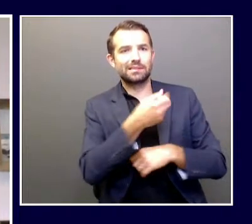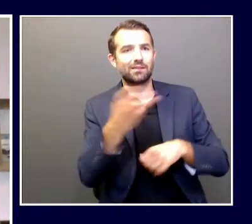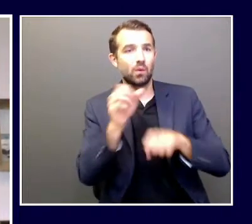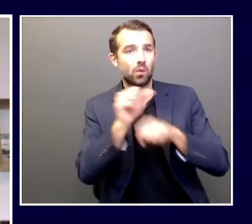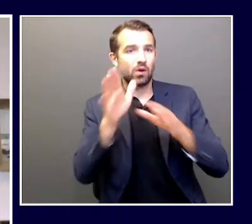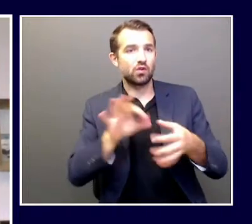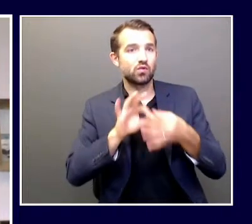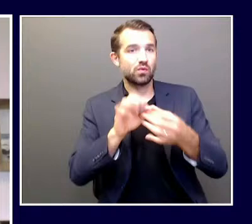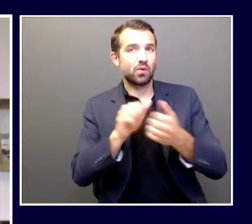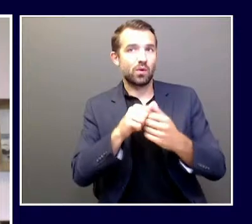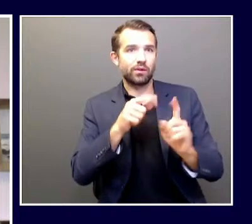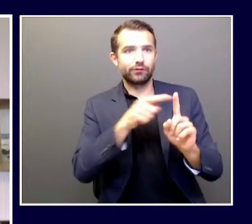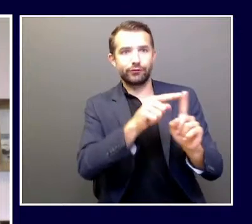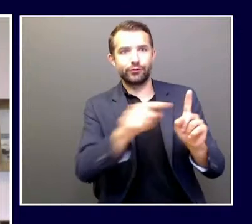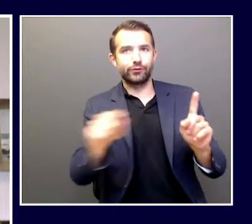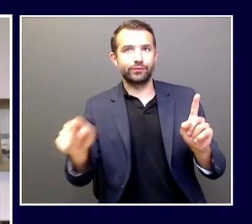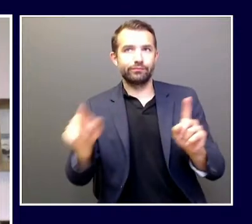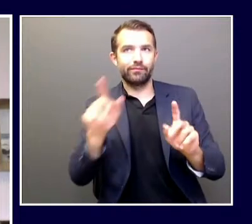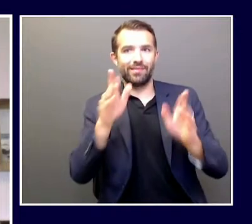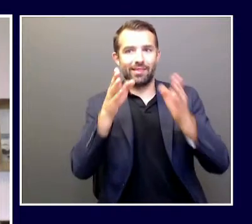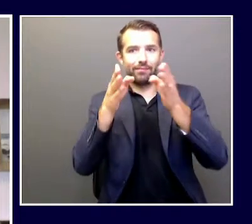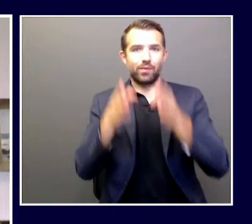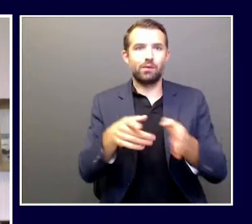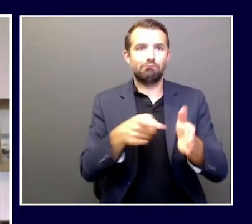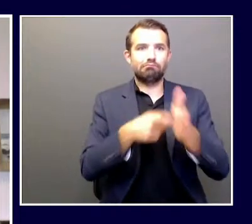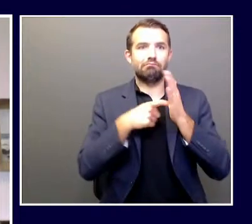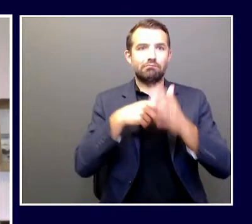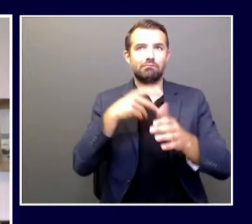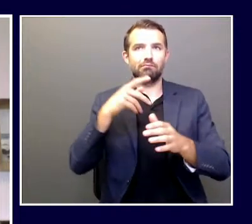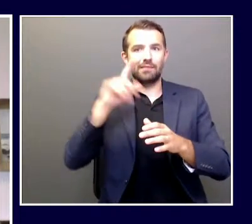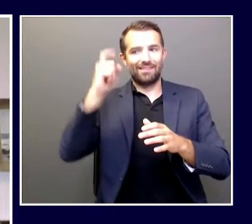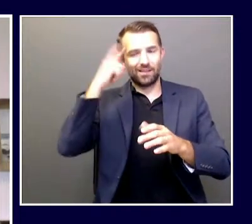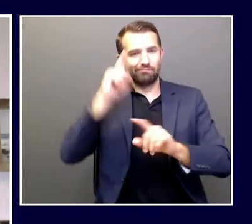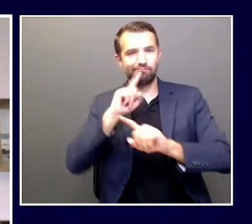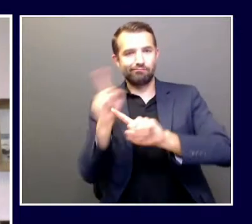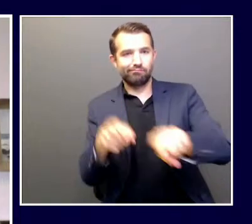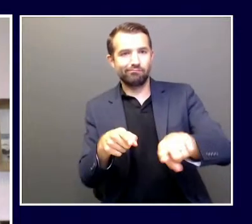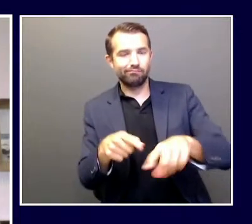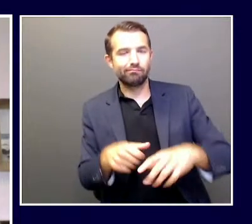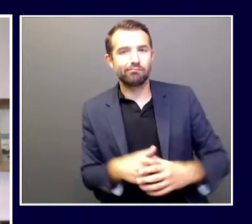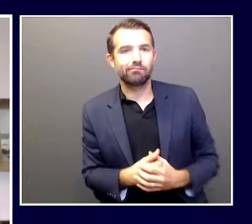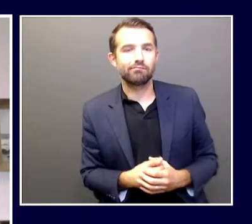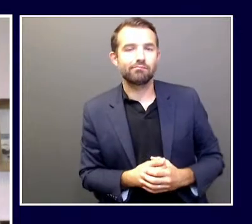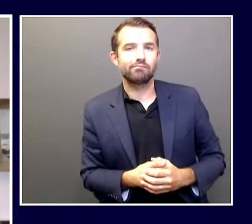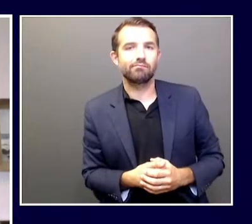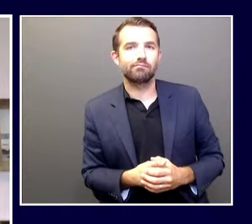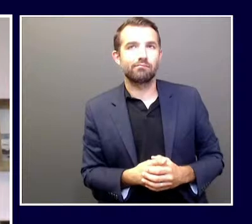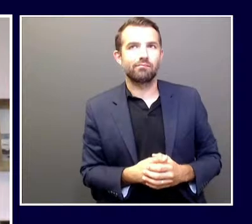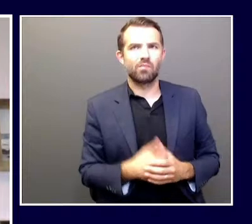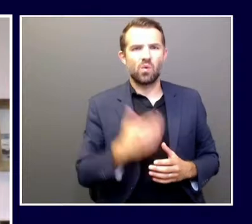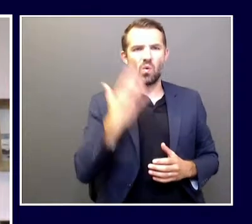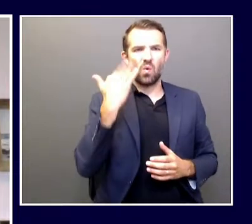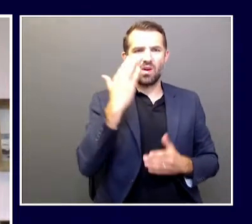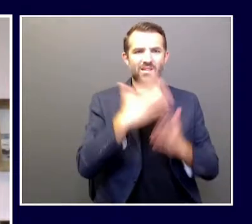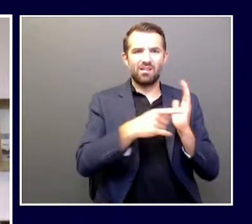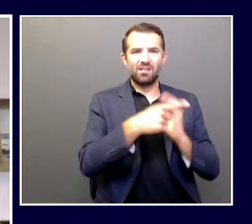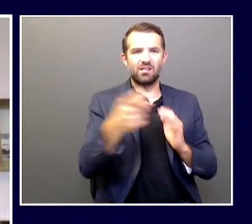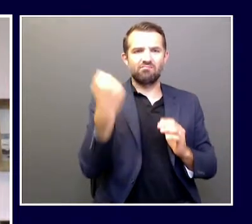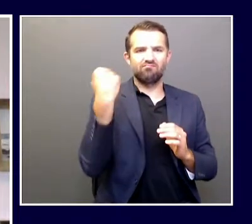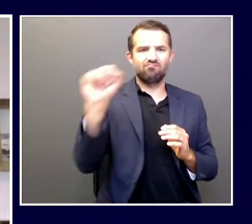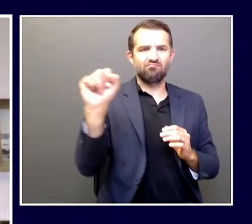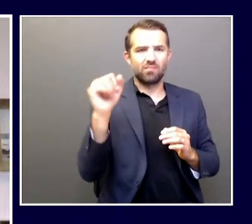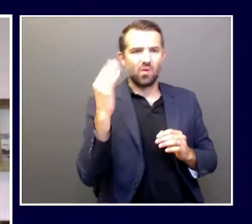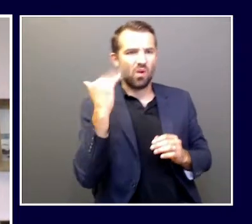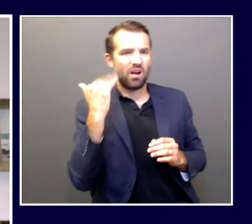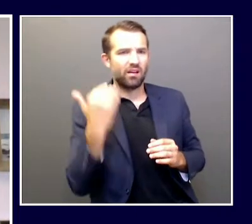not agreeing with it, or I guess I should say the condition of employment. And you kind of answered this already, but I want to hear again,